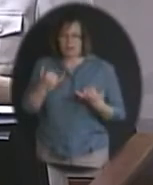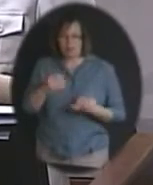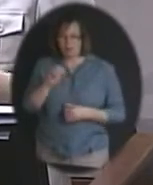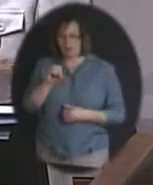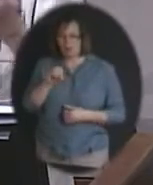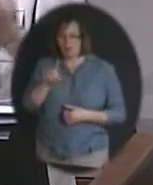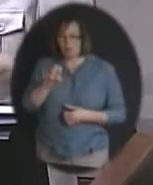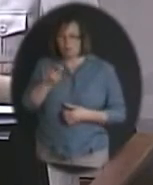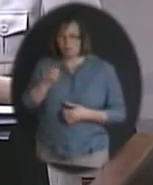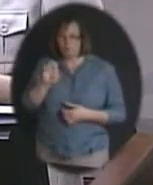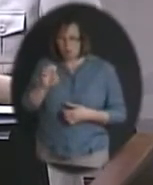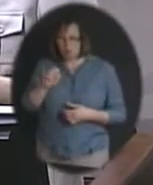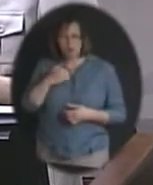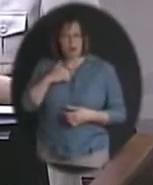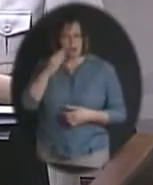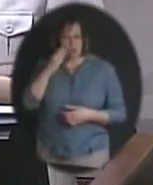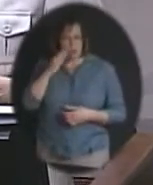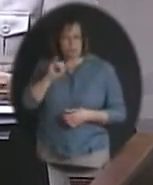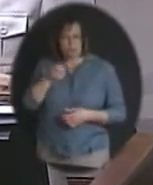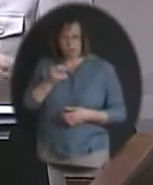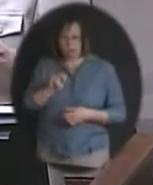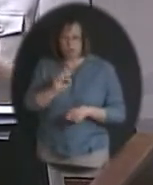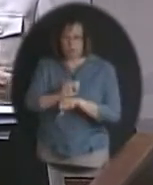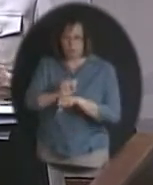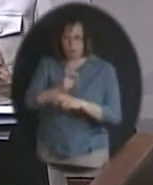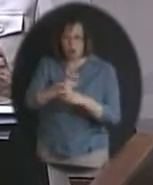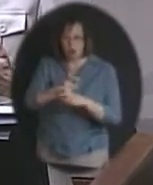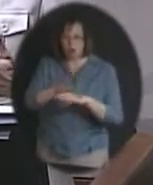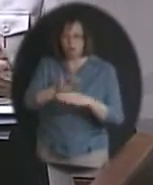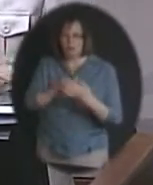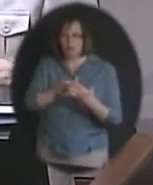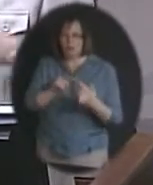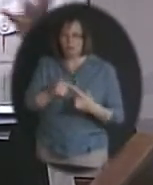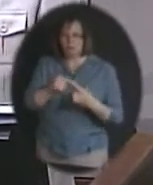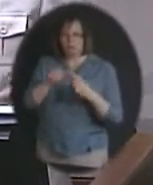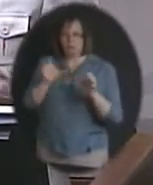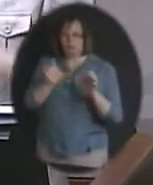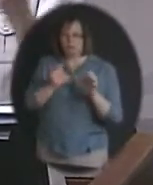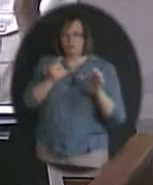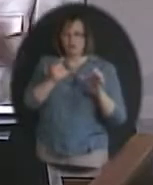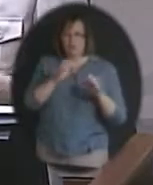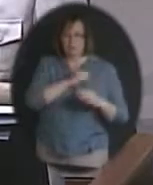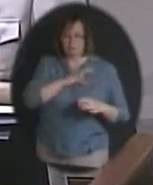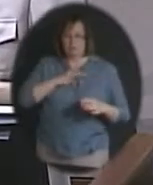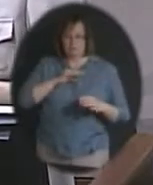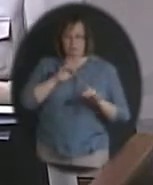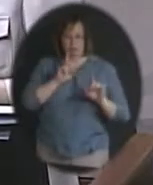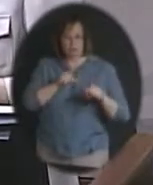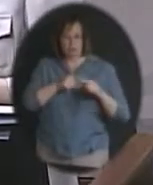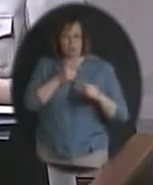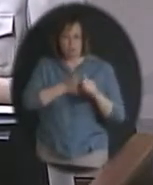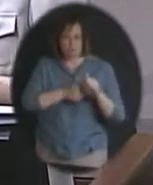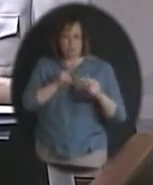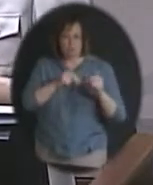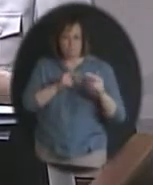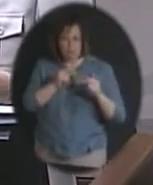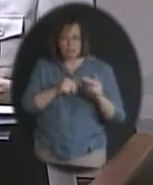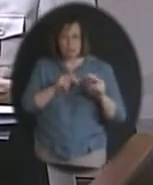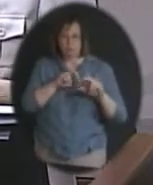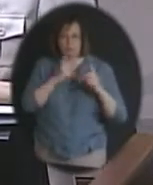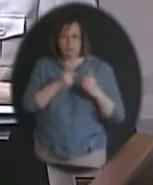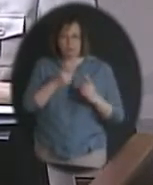ozone, but I know John has worked so much on that with especially our certified staff. He's been to practically every building in the district giving